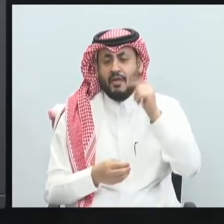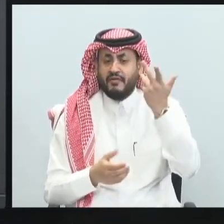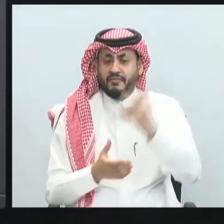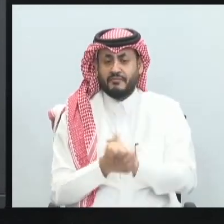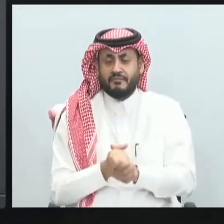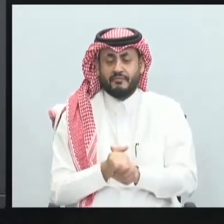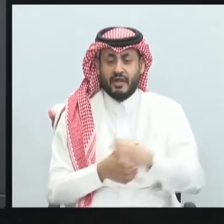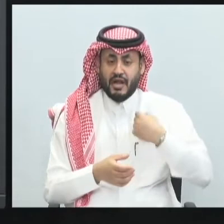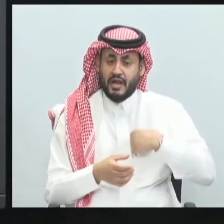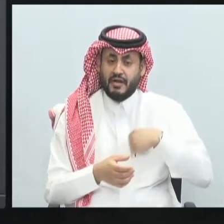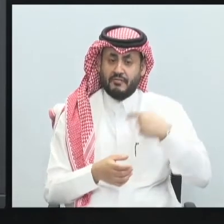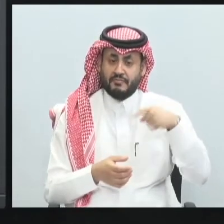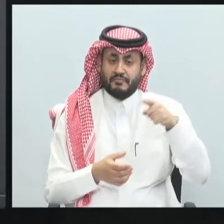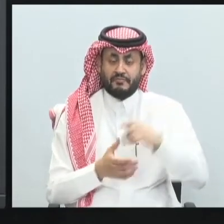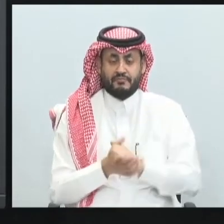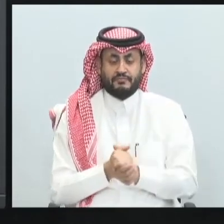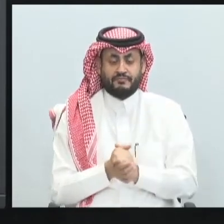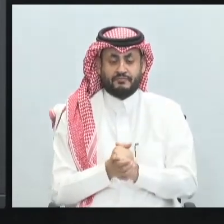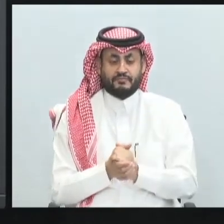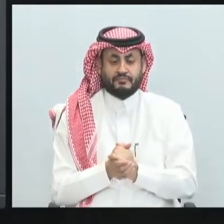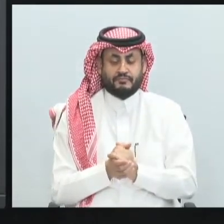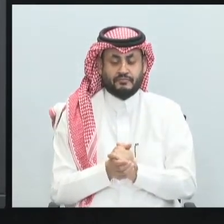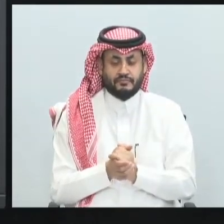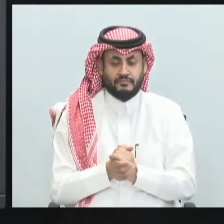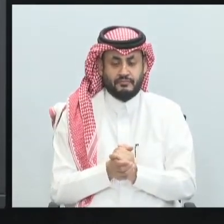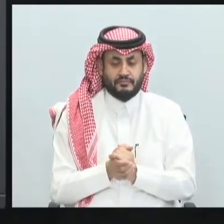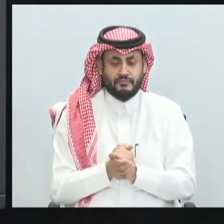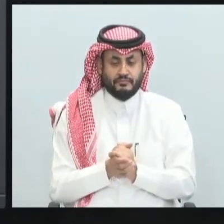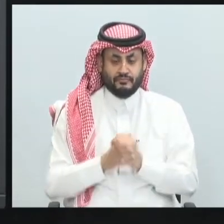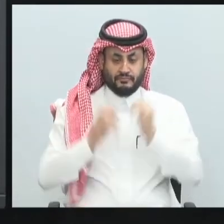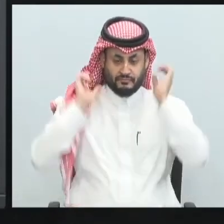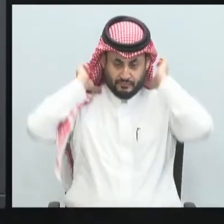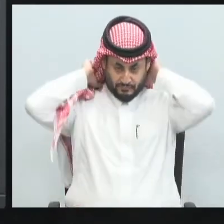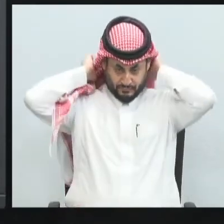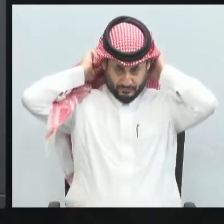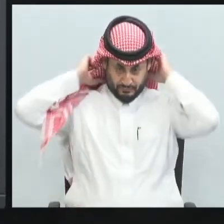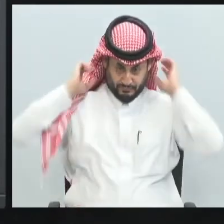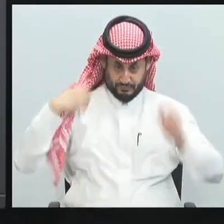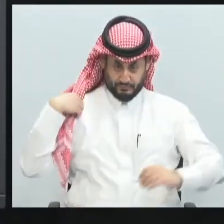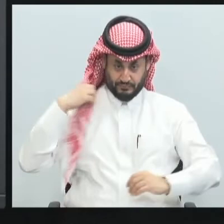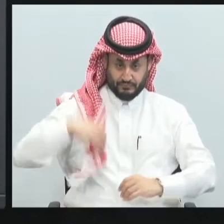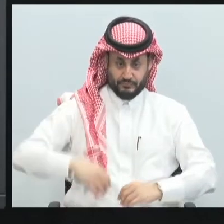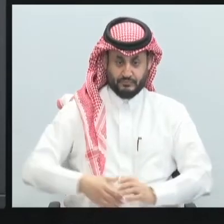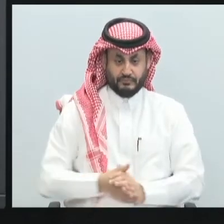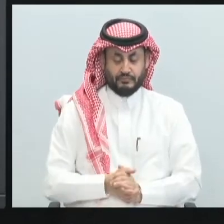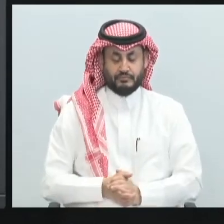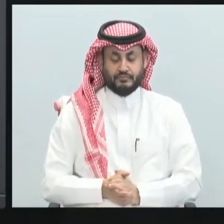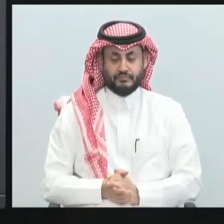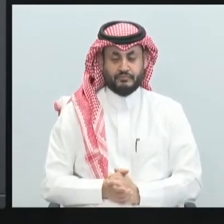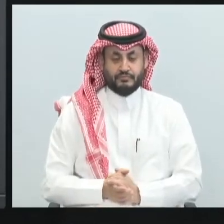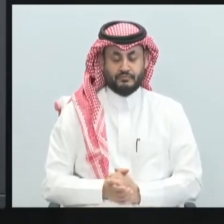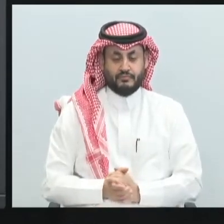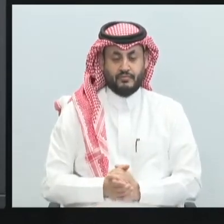white, not pink. Okay, so he says, I am not. I am not wearing pink today.